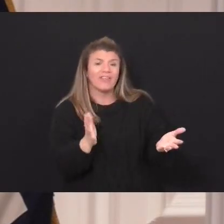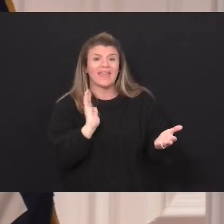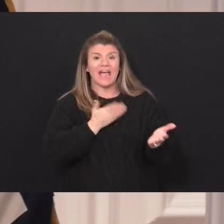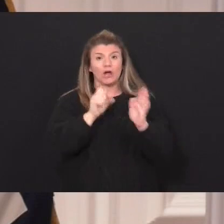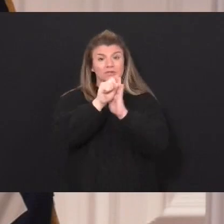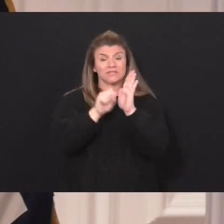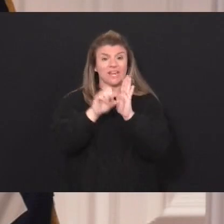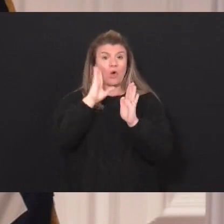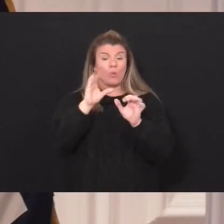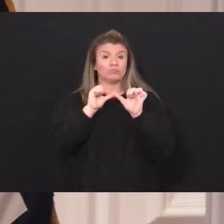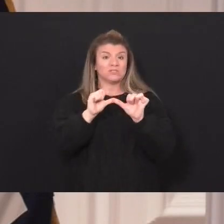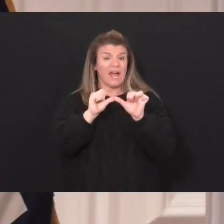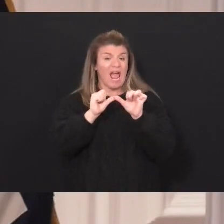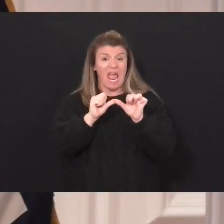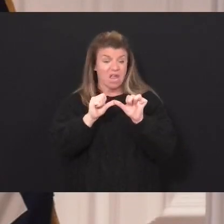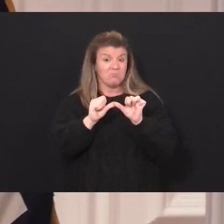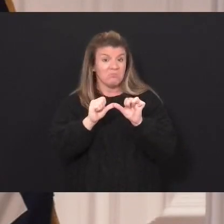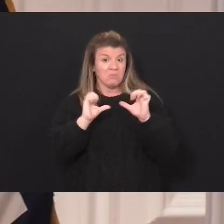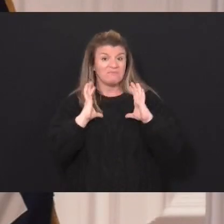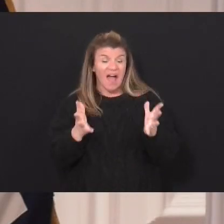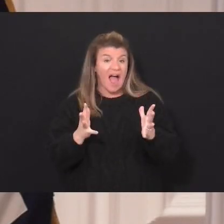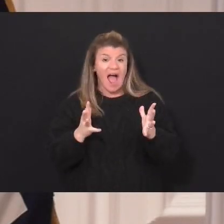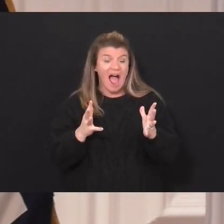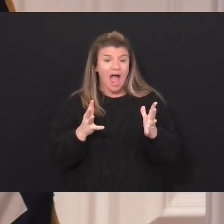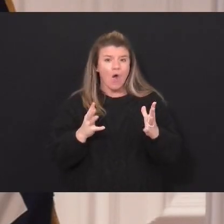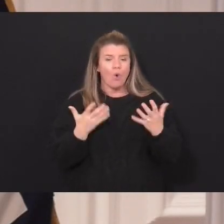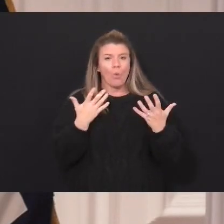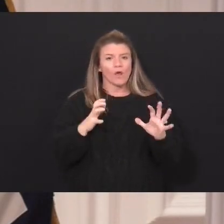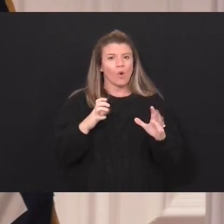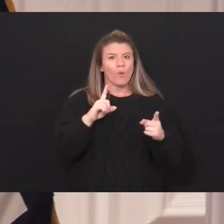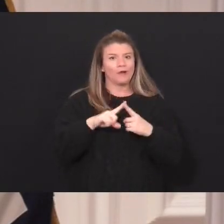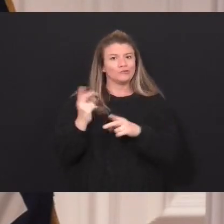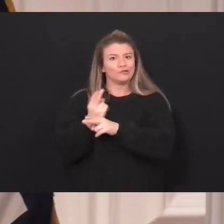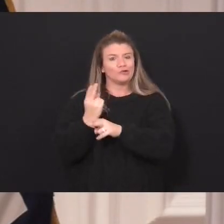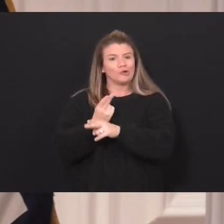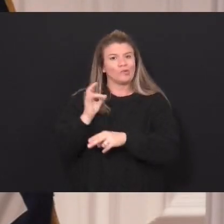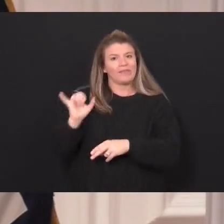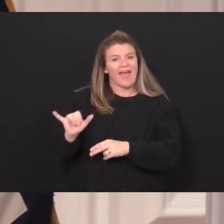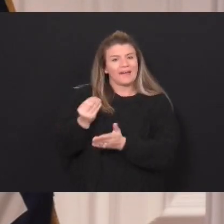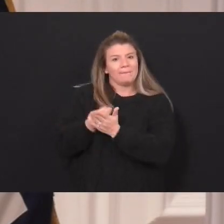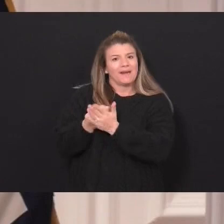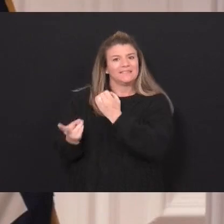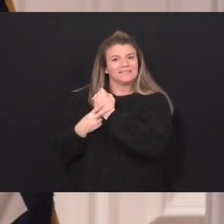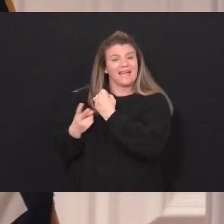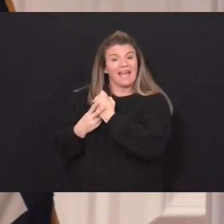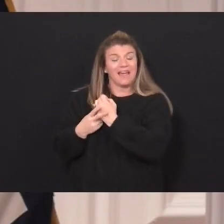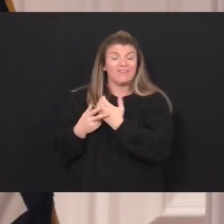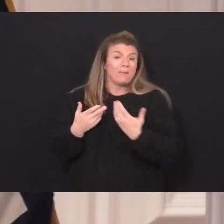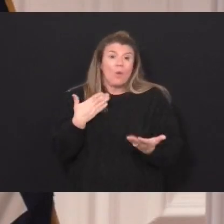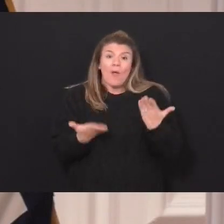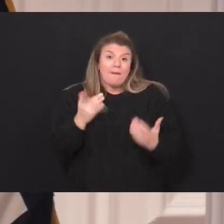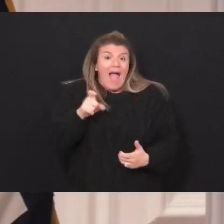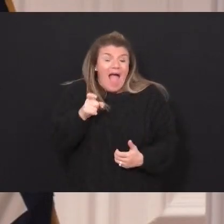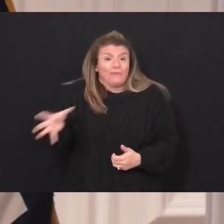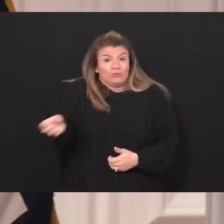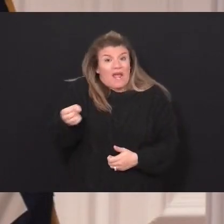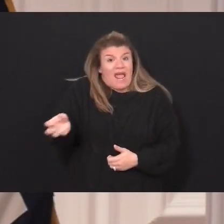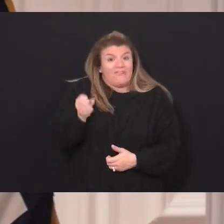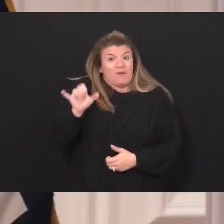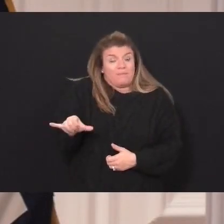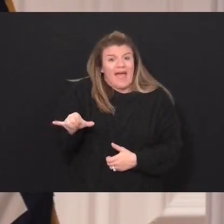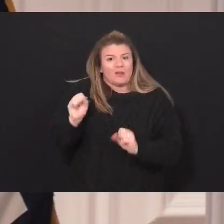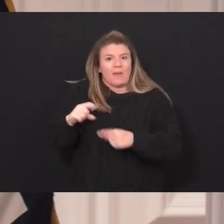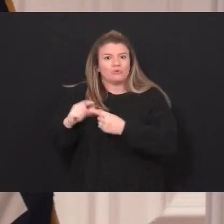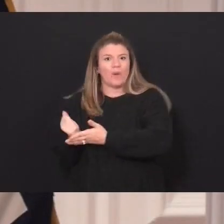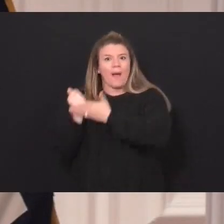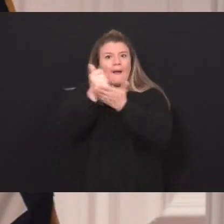stay above water without dipping into the rainy day fund? They may very well have to, in order to bridge, the income